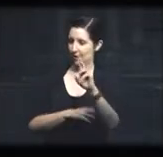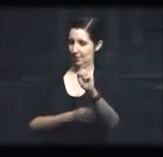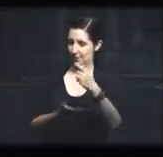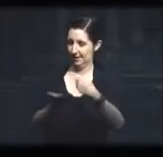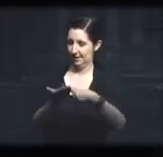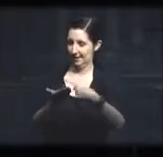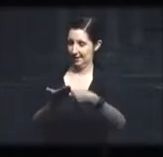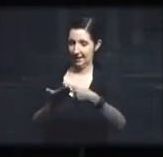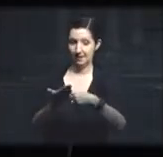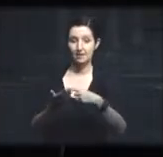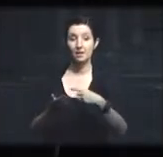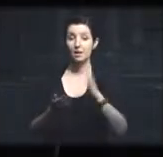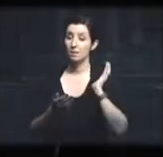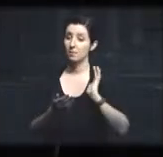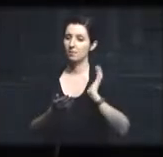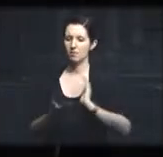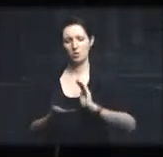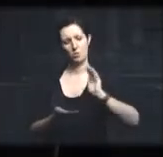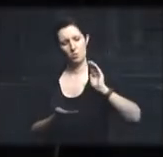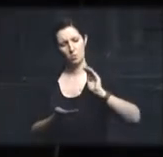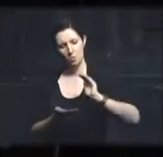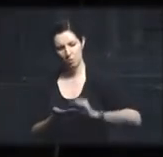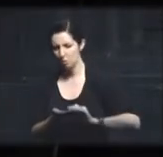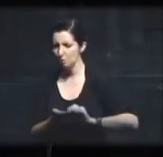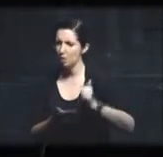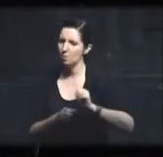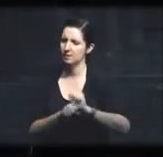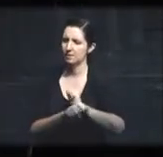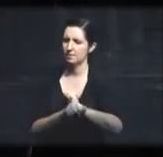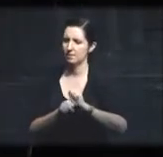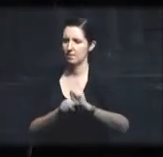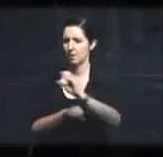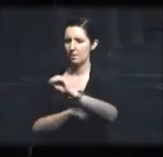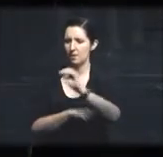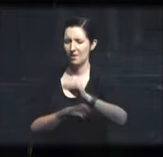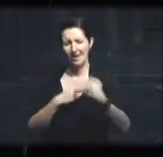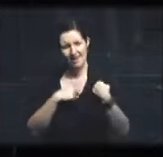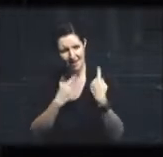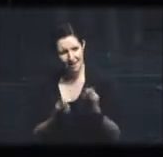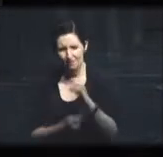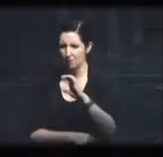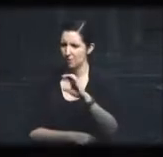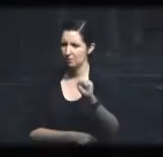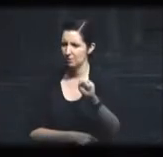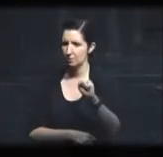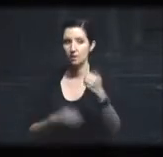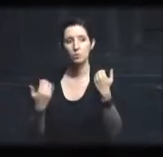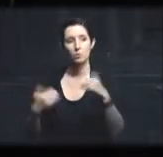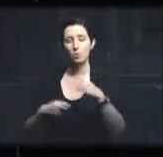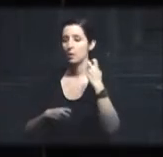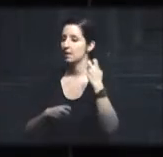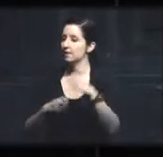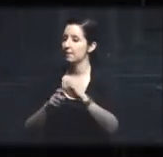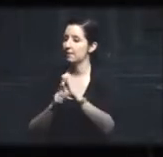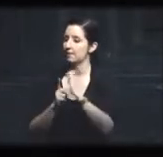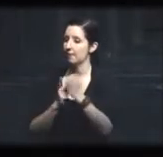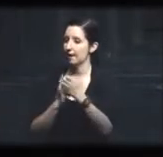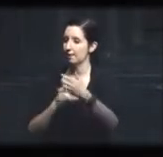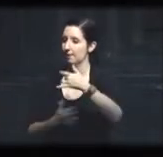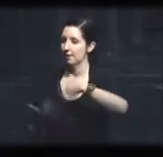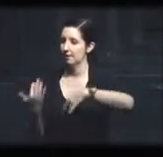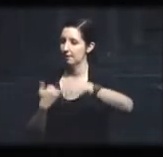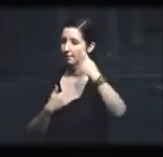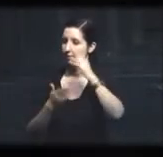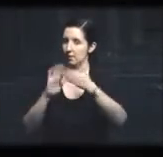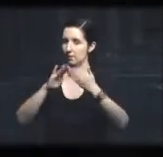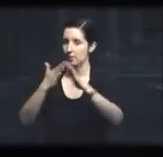at the lowest unemployment levels ever recorded in Colorado Springs. So that's a tough environment for us to work in. But I'm